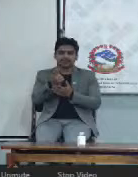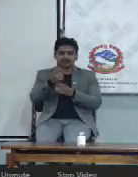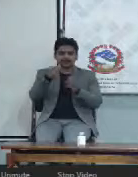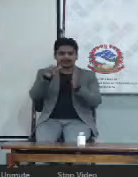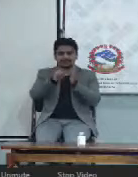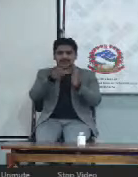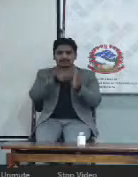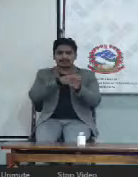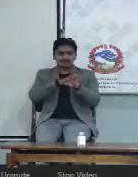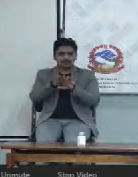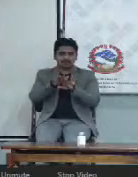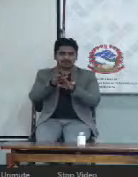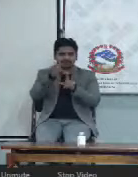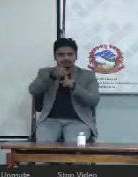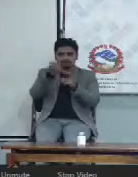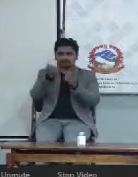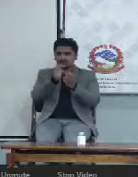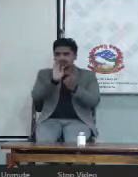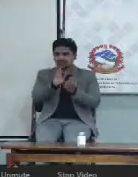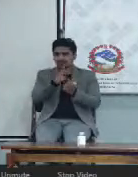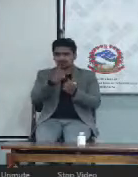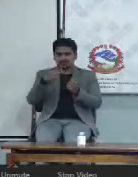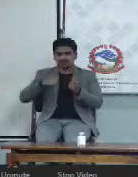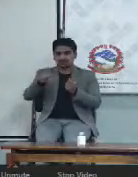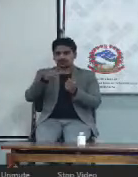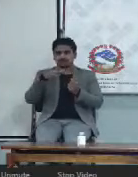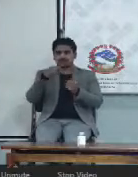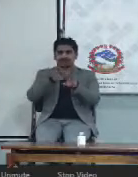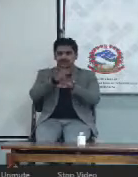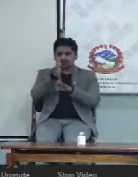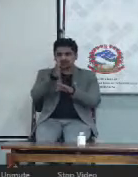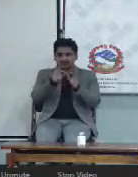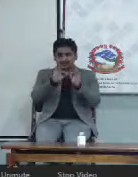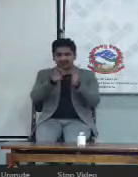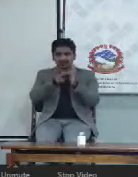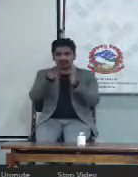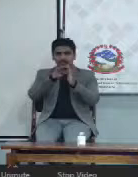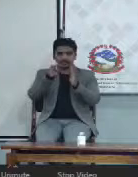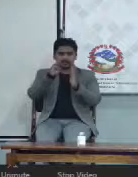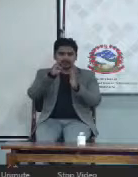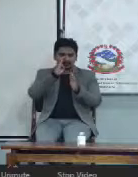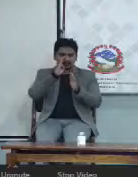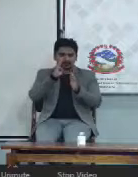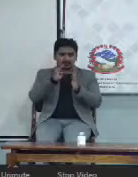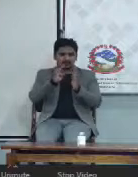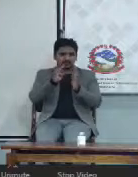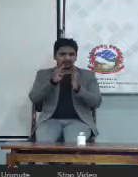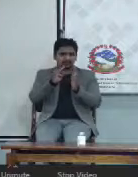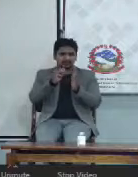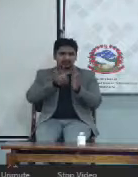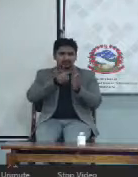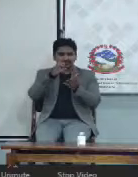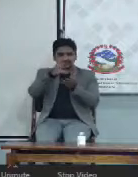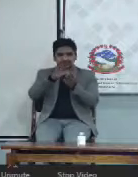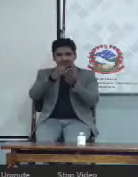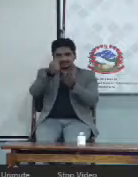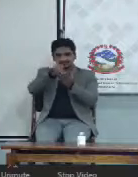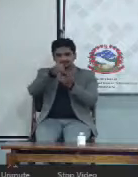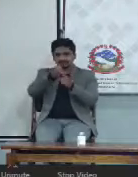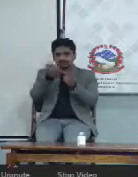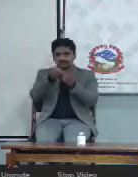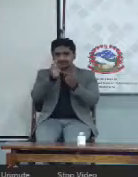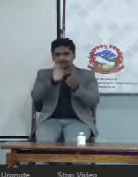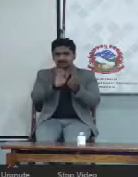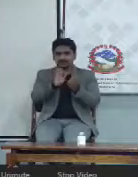various head and deputy head are now motivated to invest in a local level so that the youth